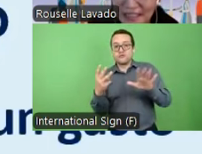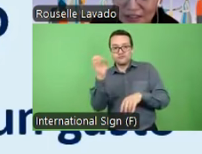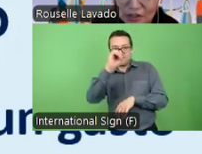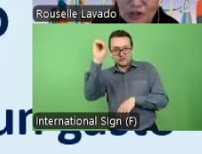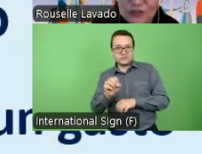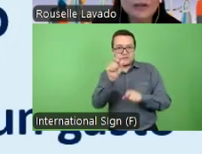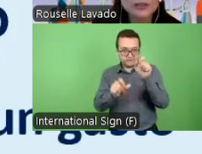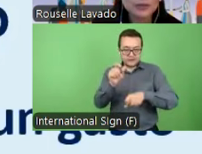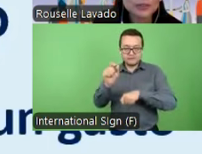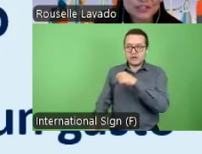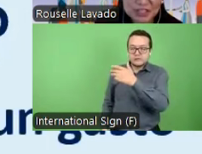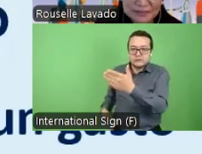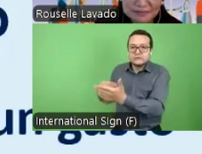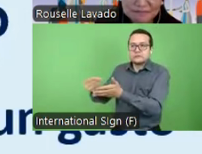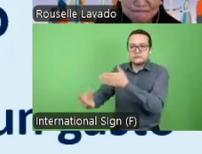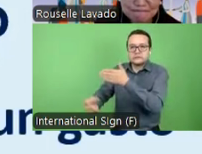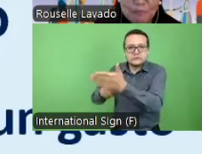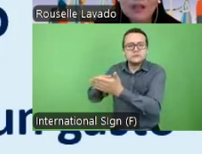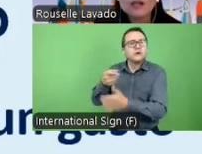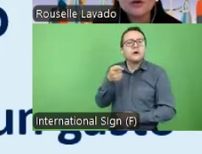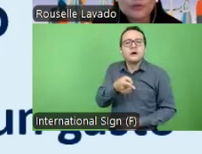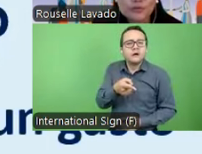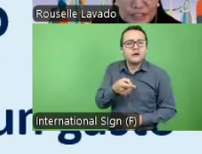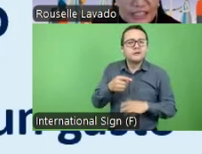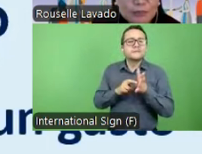10% of the household's budget.